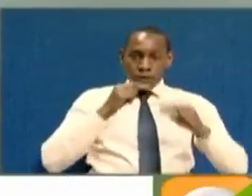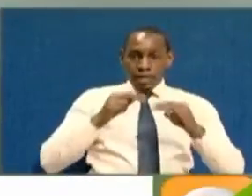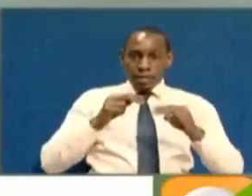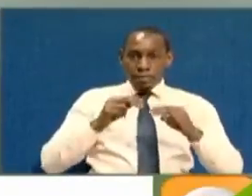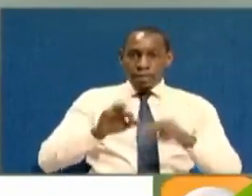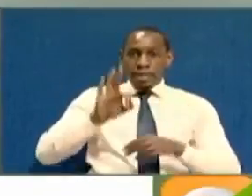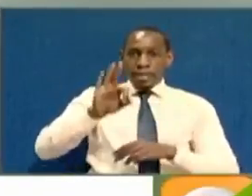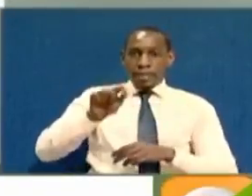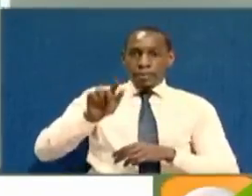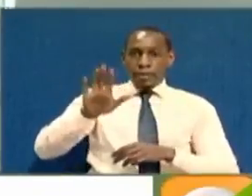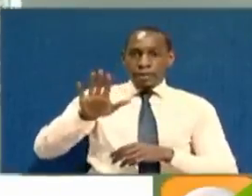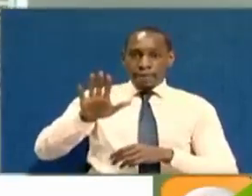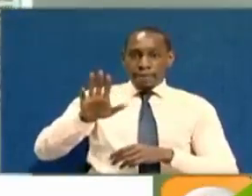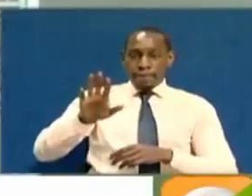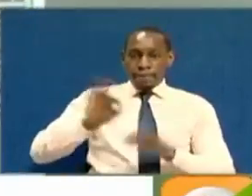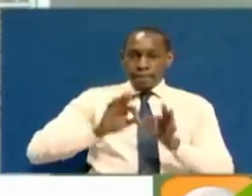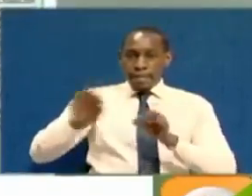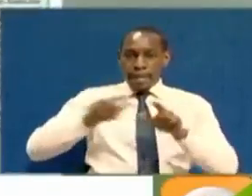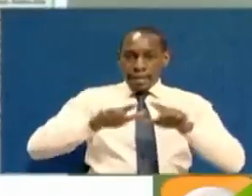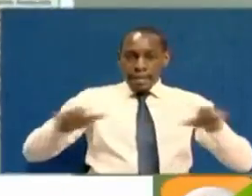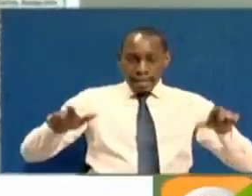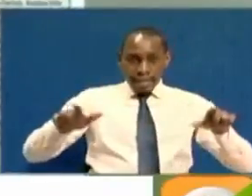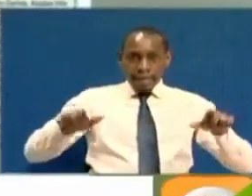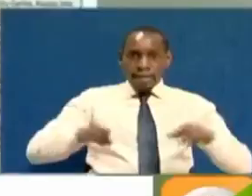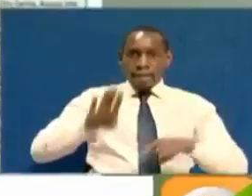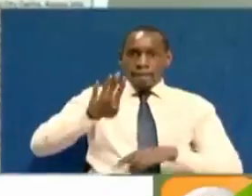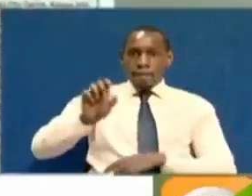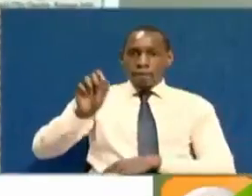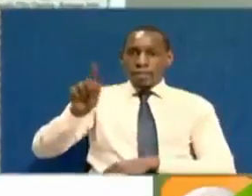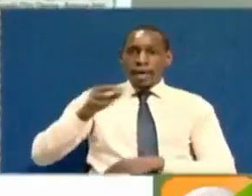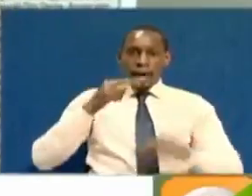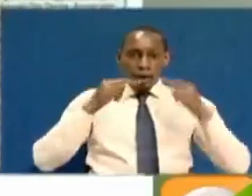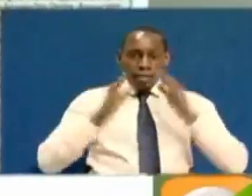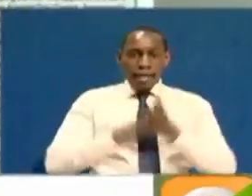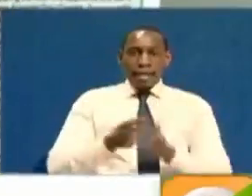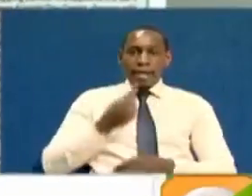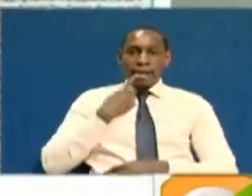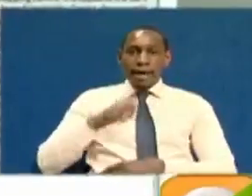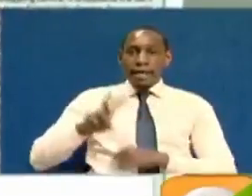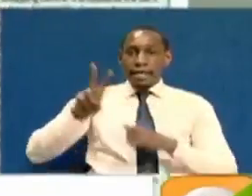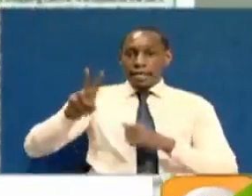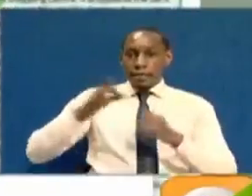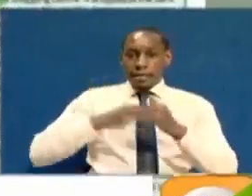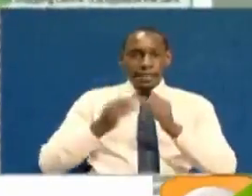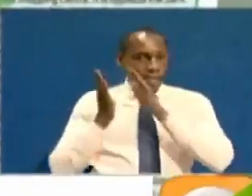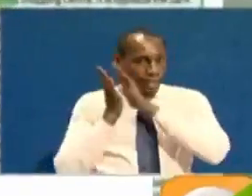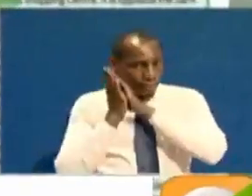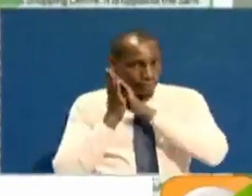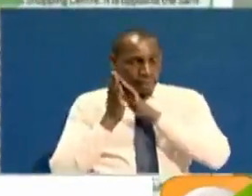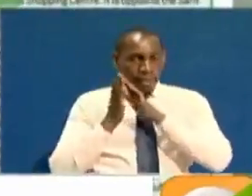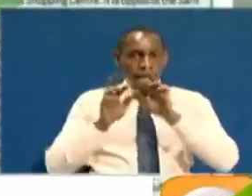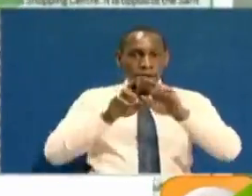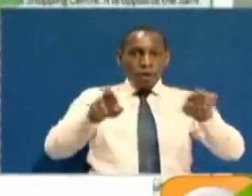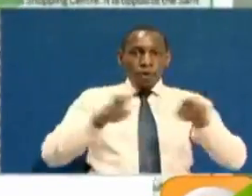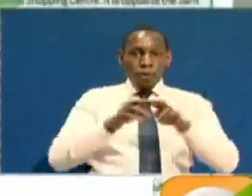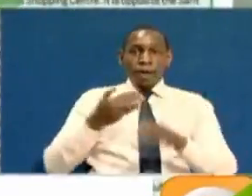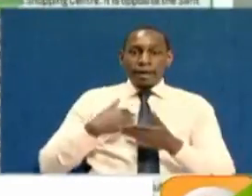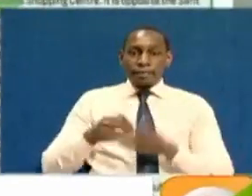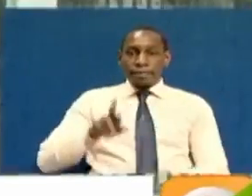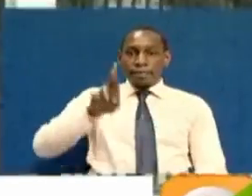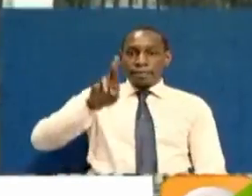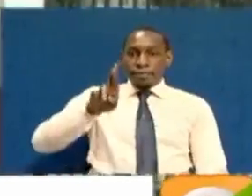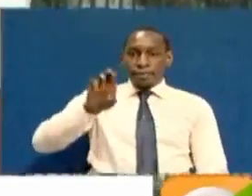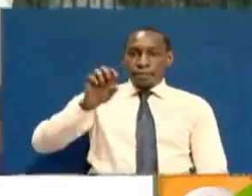on a 3.5-acre land, is a four-star facility with 128 bedrooms. Regent